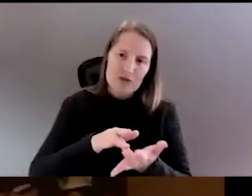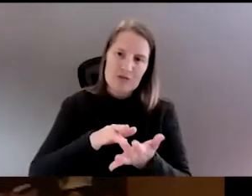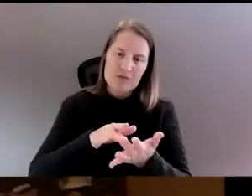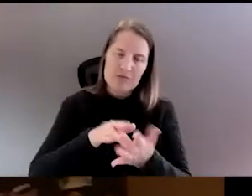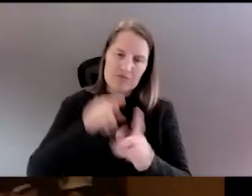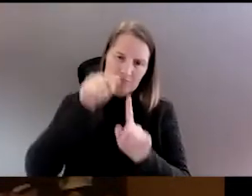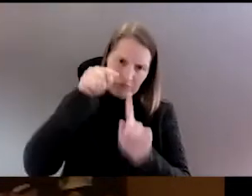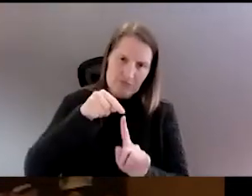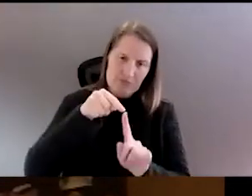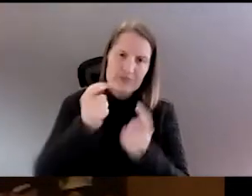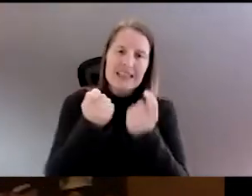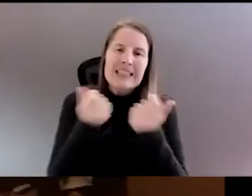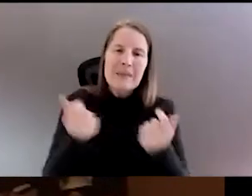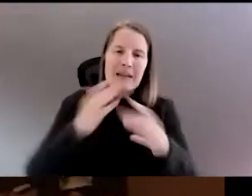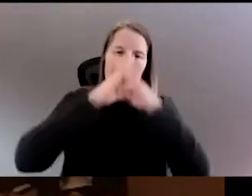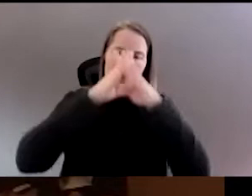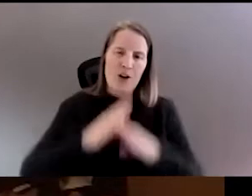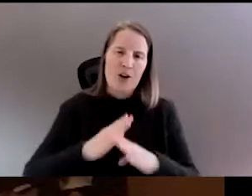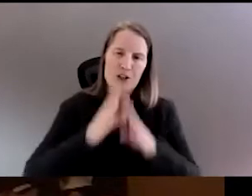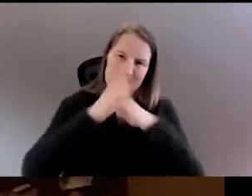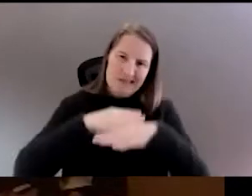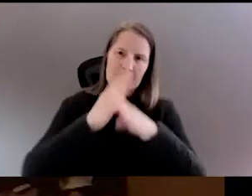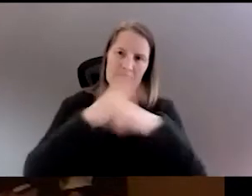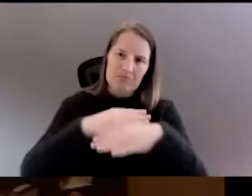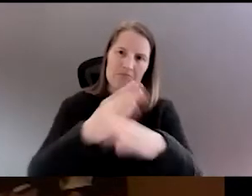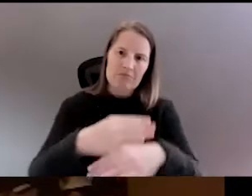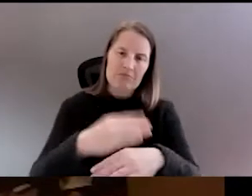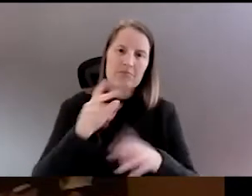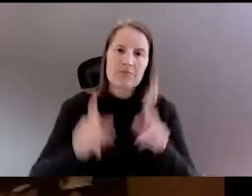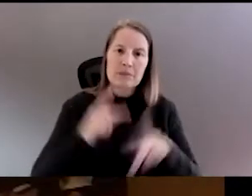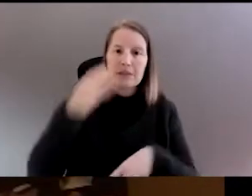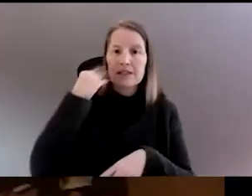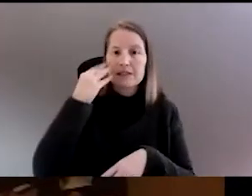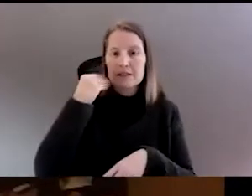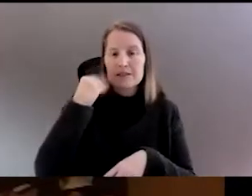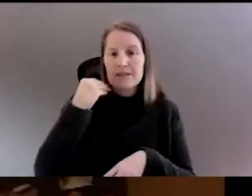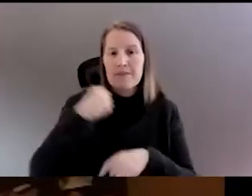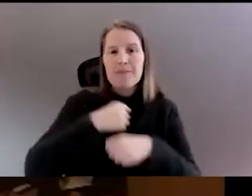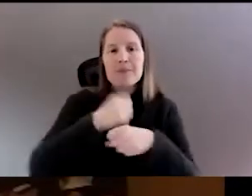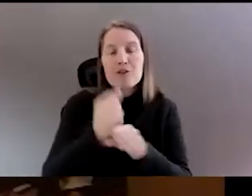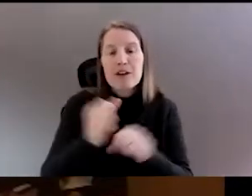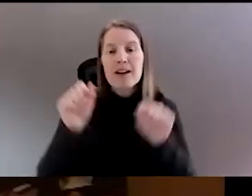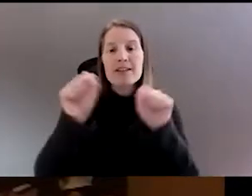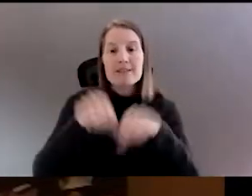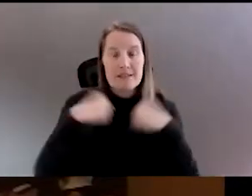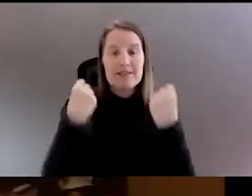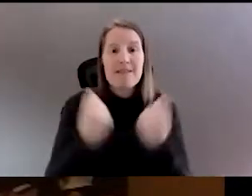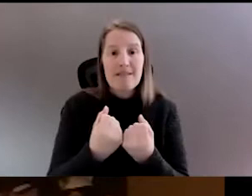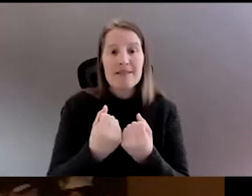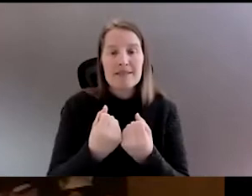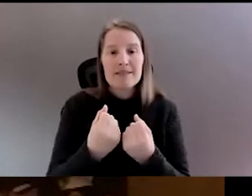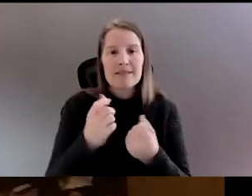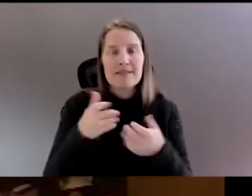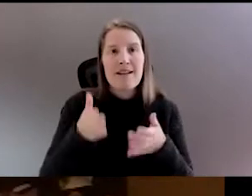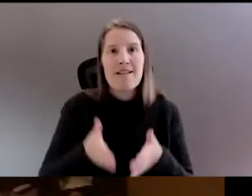the barriers that people face, as well as creating a society that allows people to be